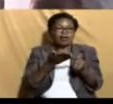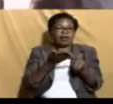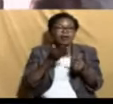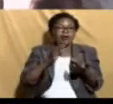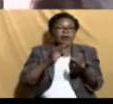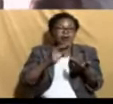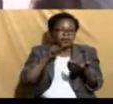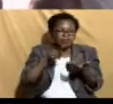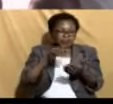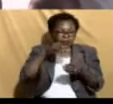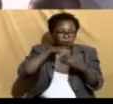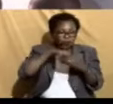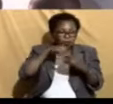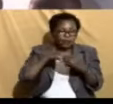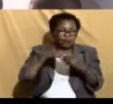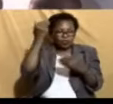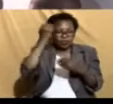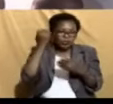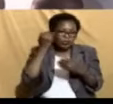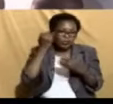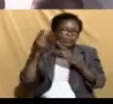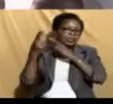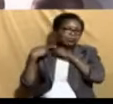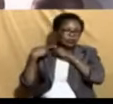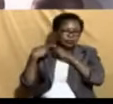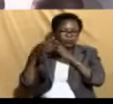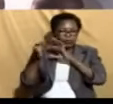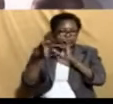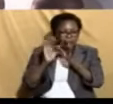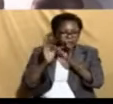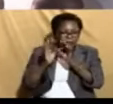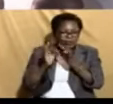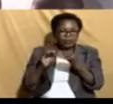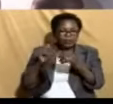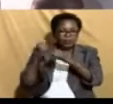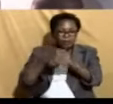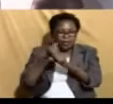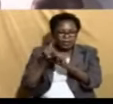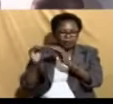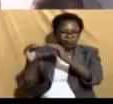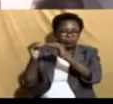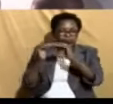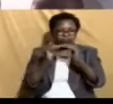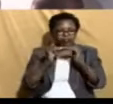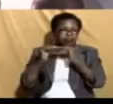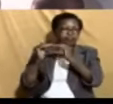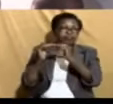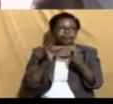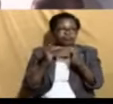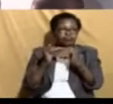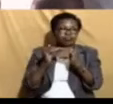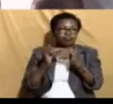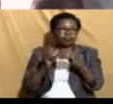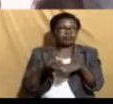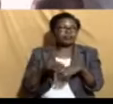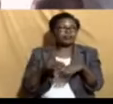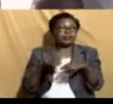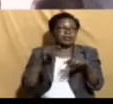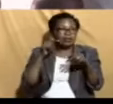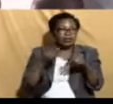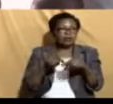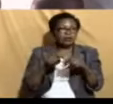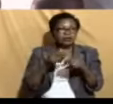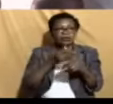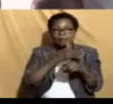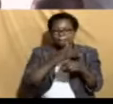within the judiciary's remit to interpret and harmonize them as the body with the ultimate power and authority to do so. And this